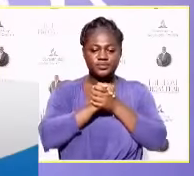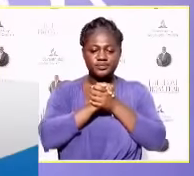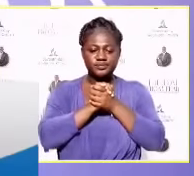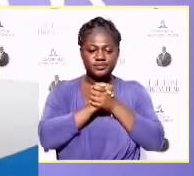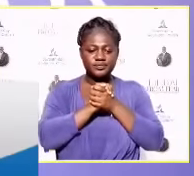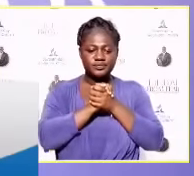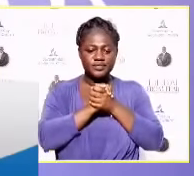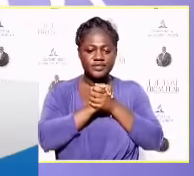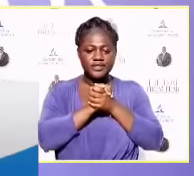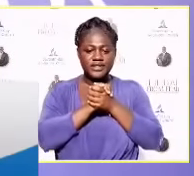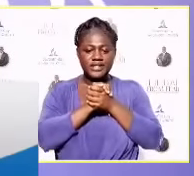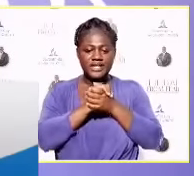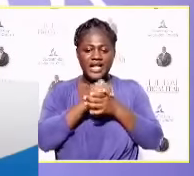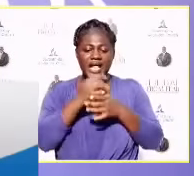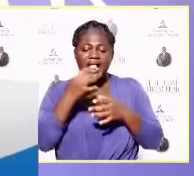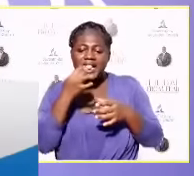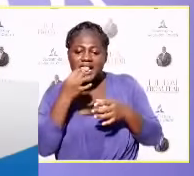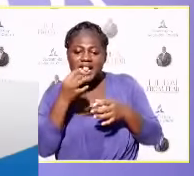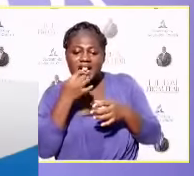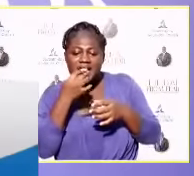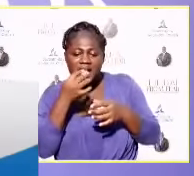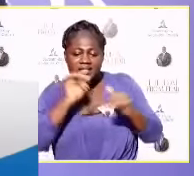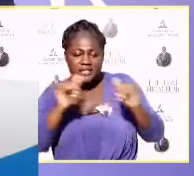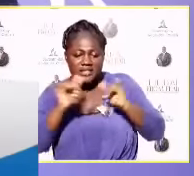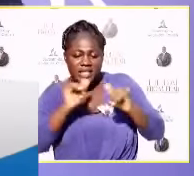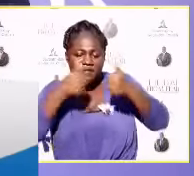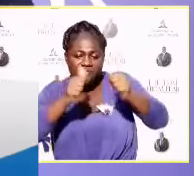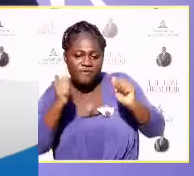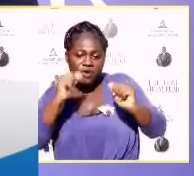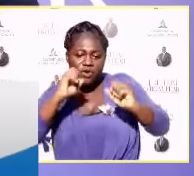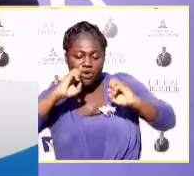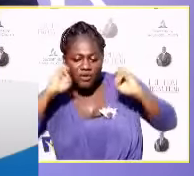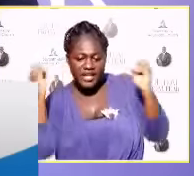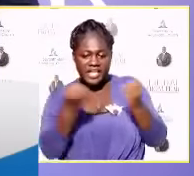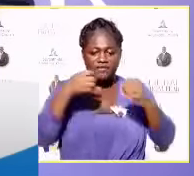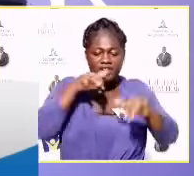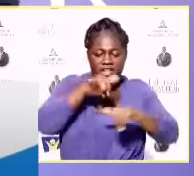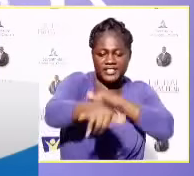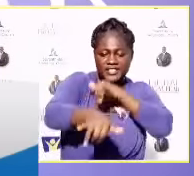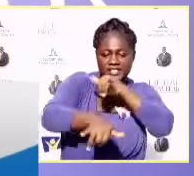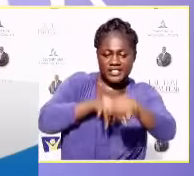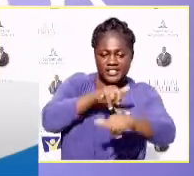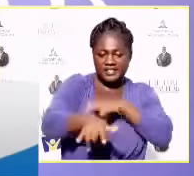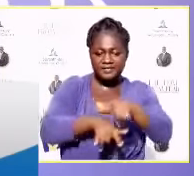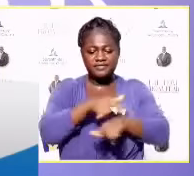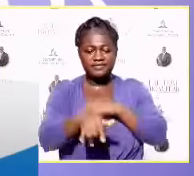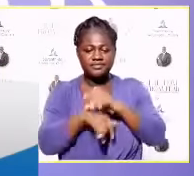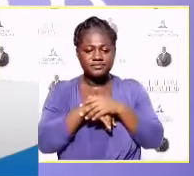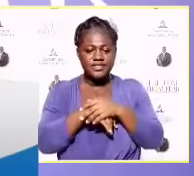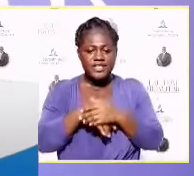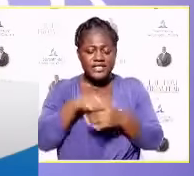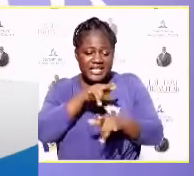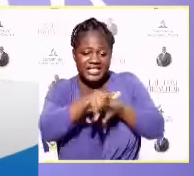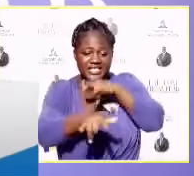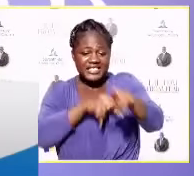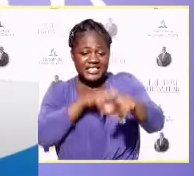thy tongue frameth deceit. The deceit is the evil.